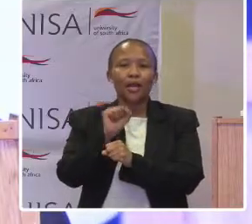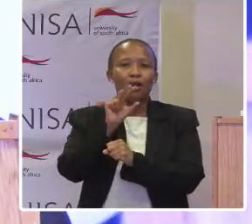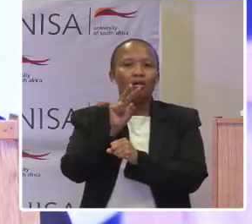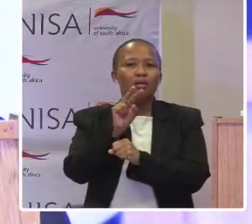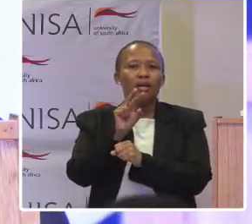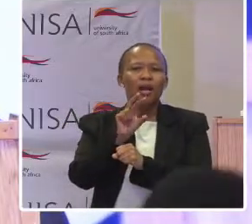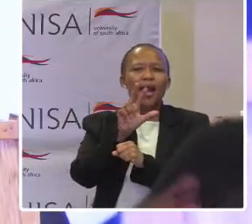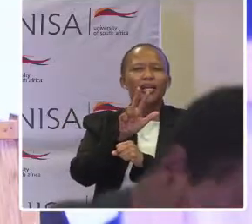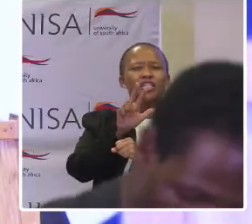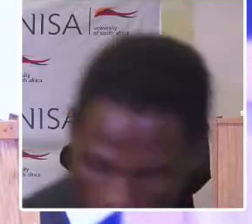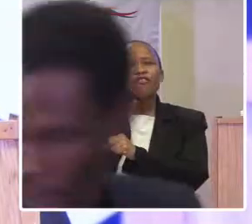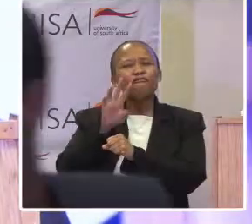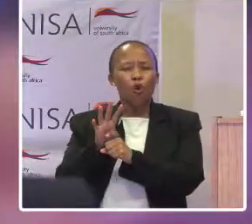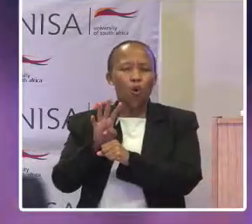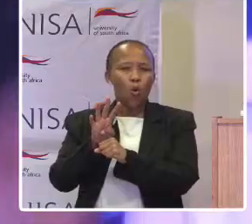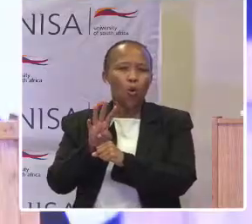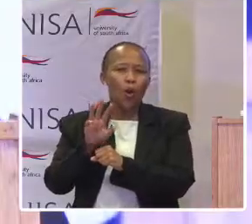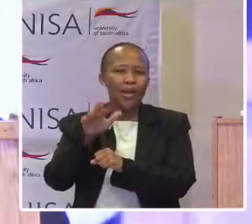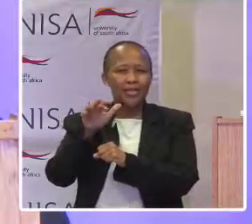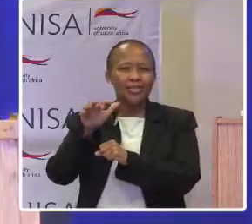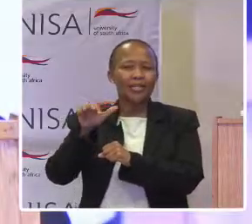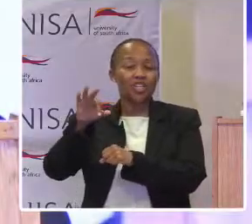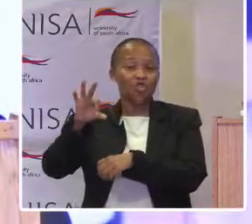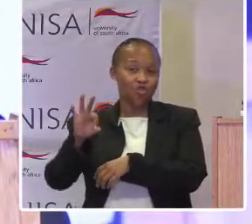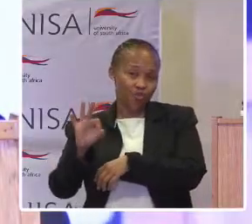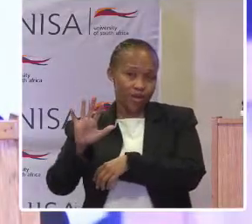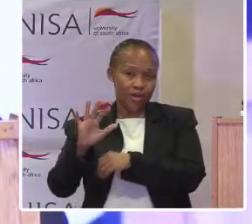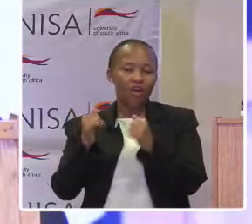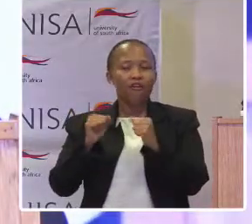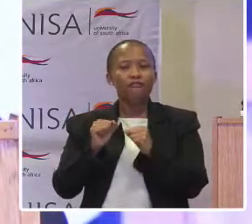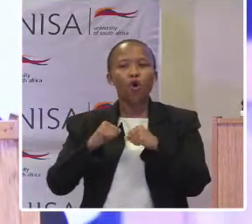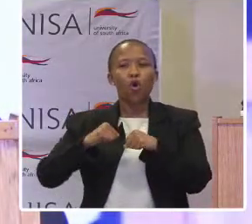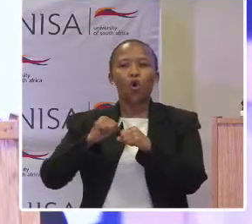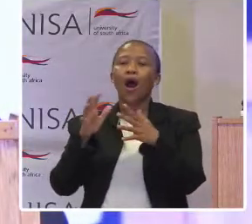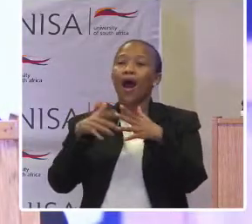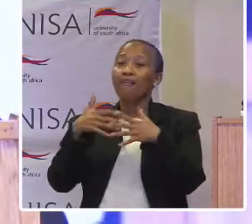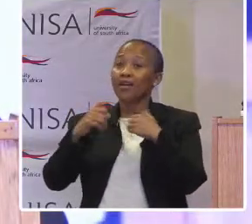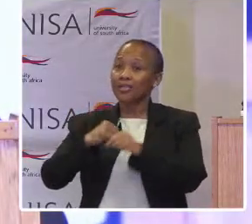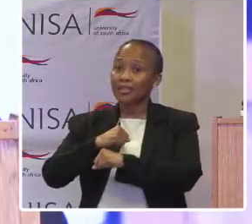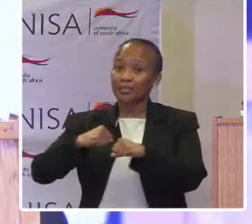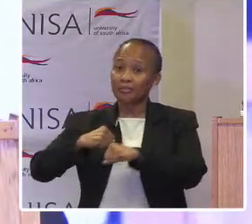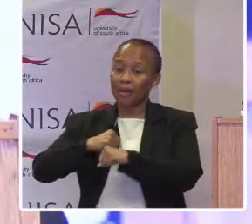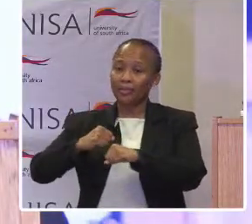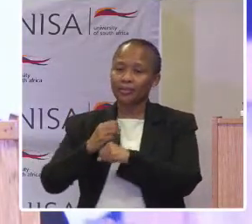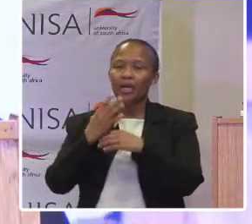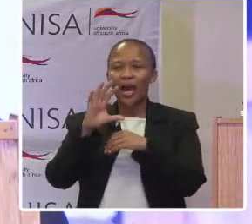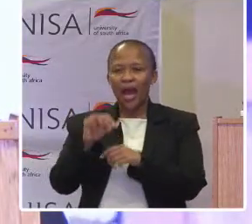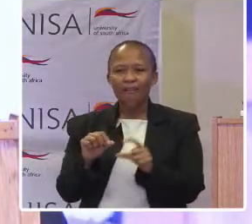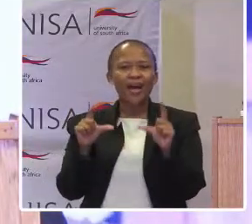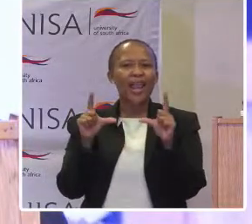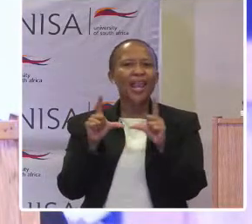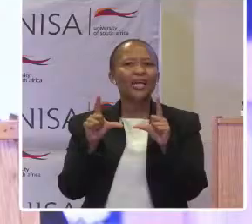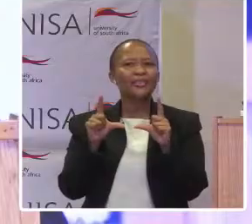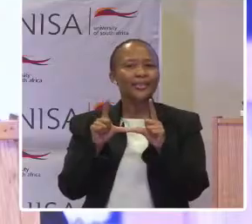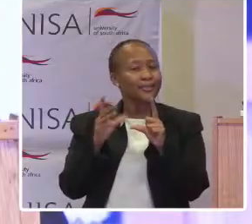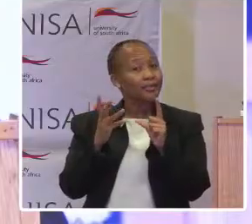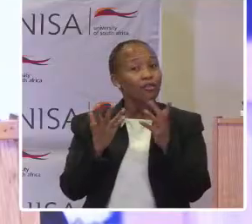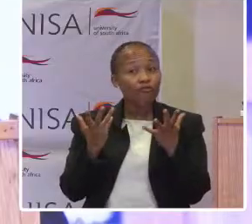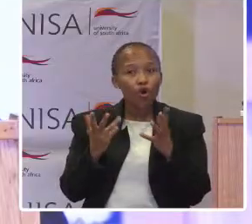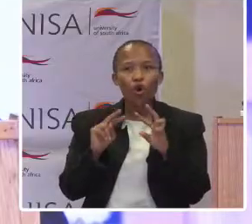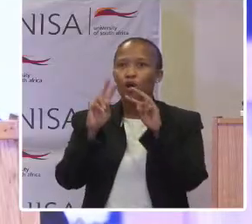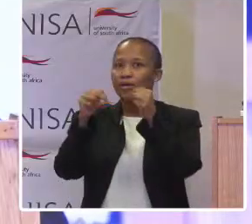administered by the South African Council for Space Affairs. It establishes a licensing regime for all national